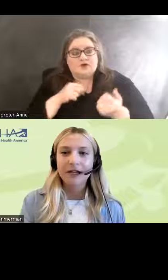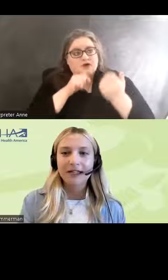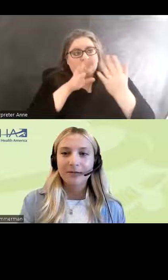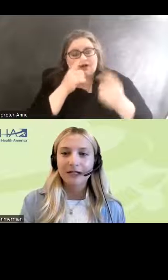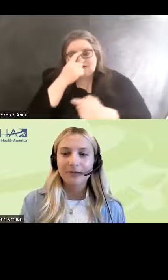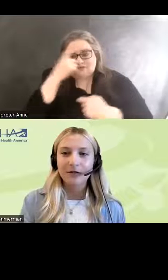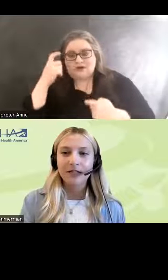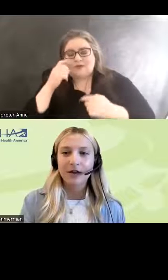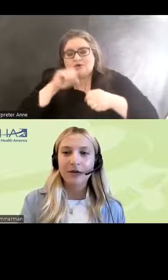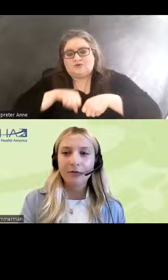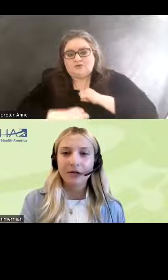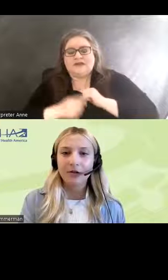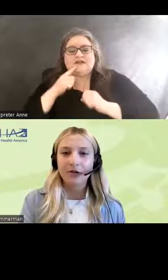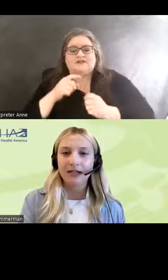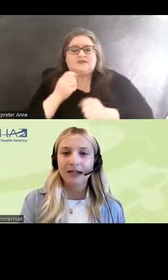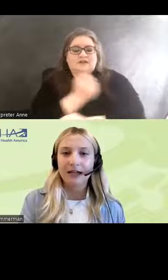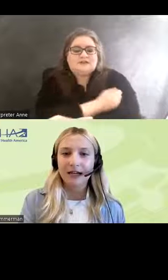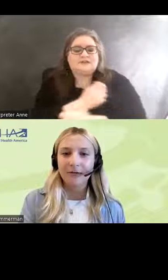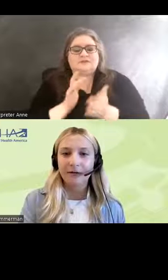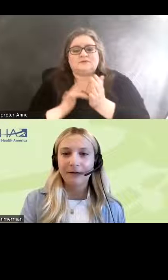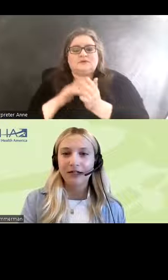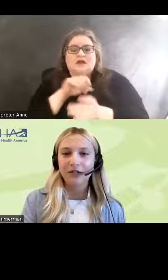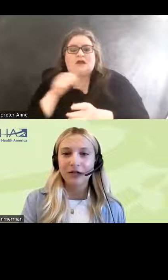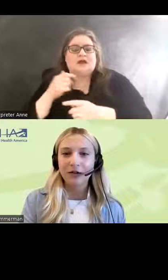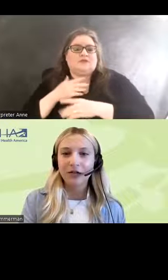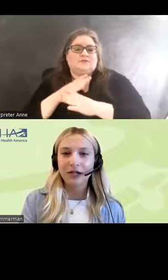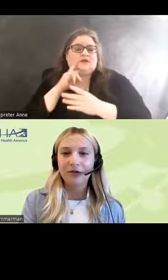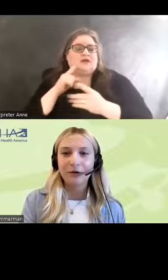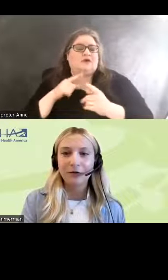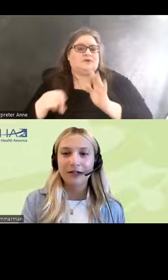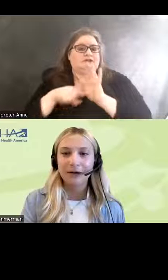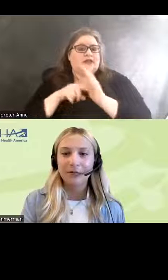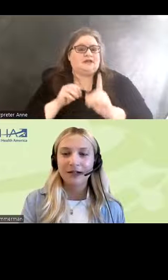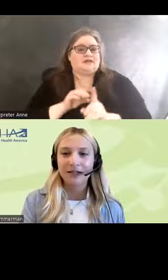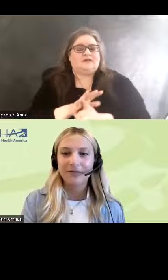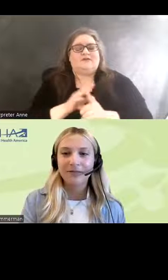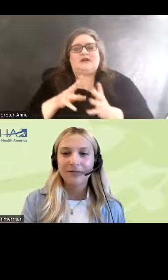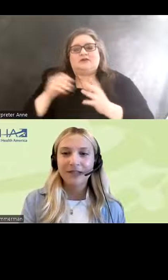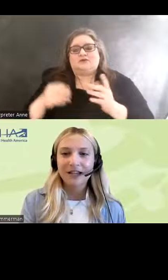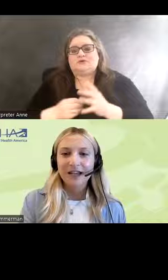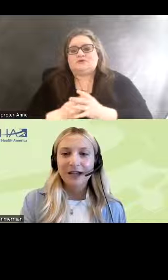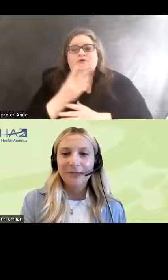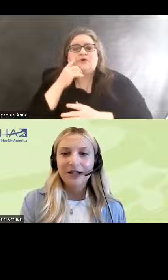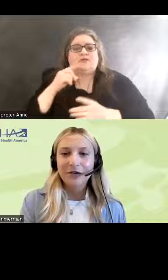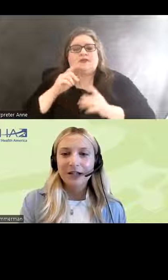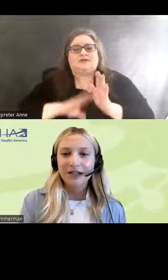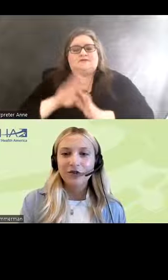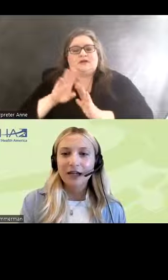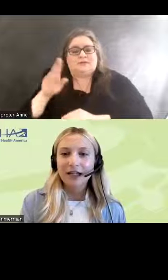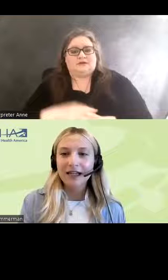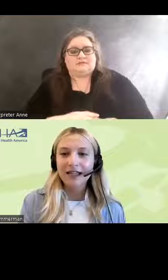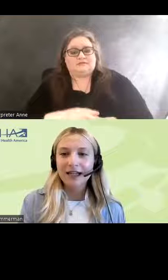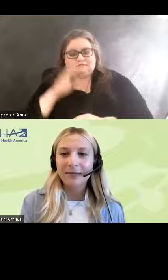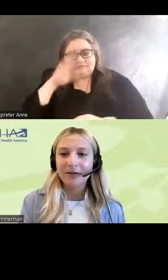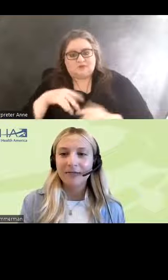grief, substance abuse, and other barriers that can negatively affect student learning, growth, and development. Please note that this